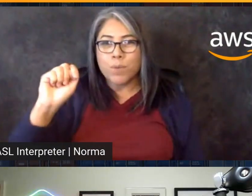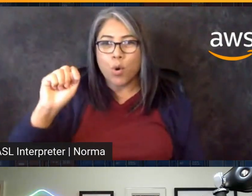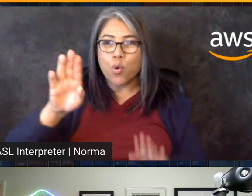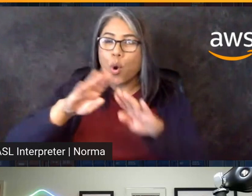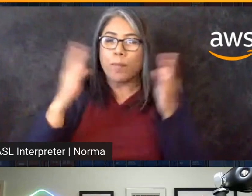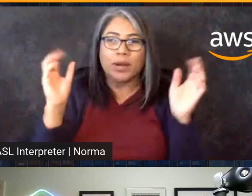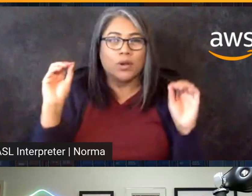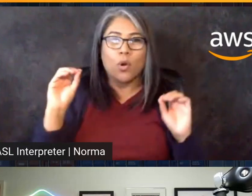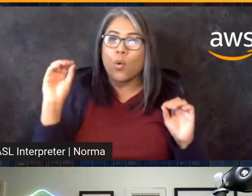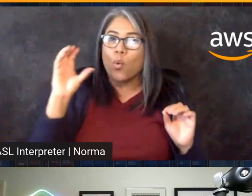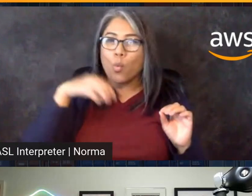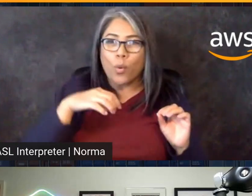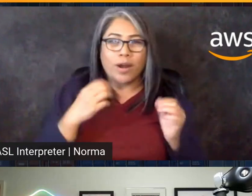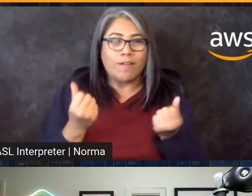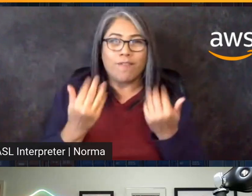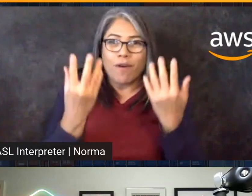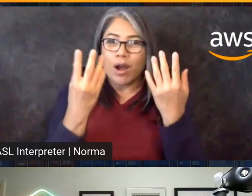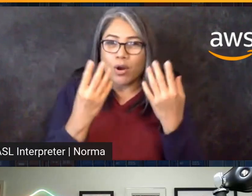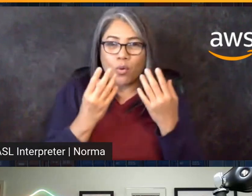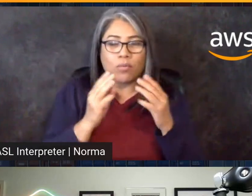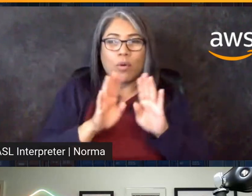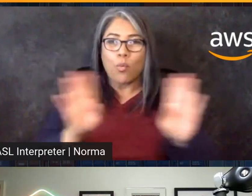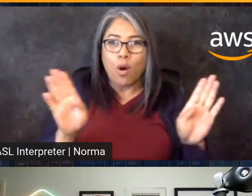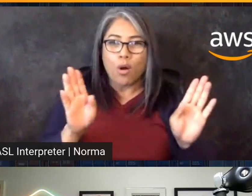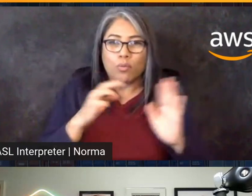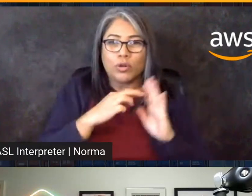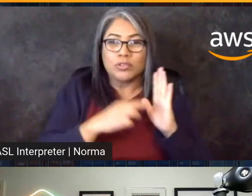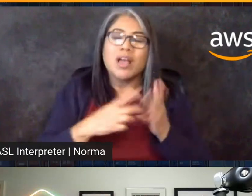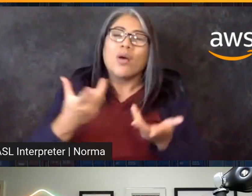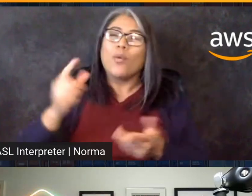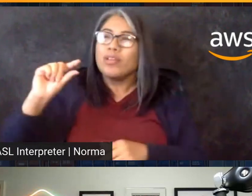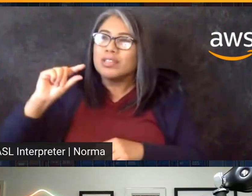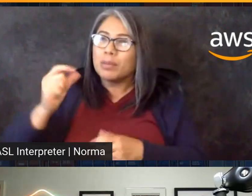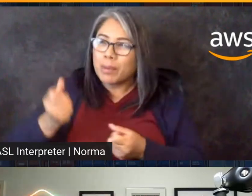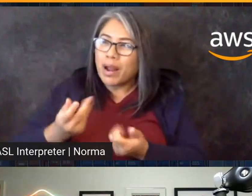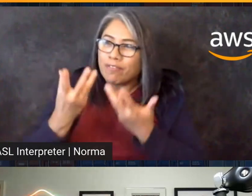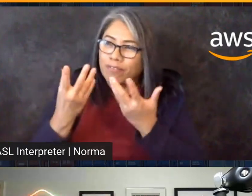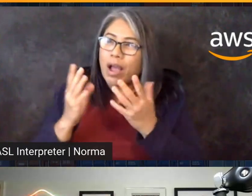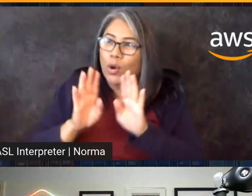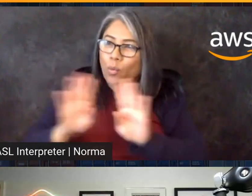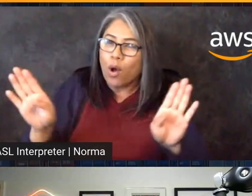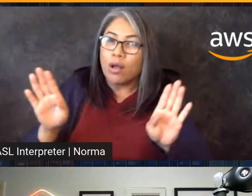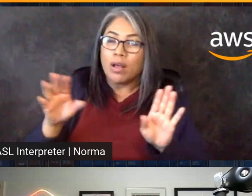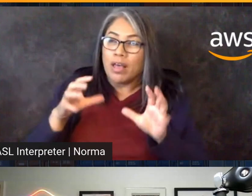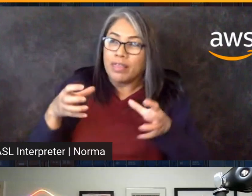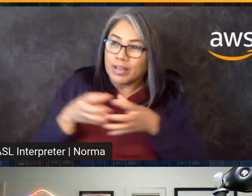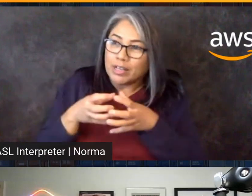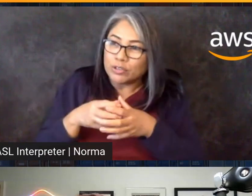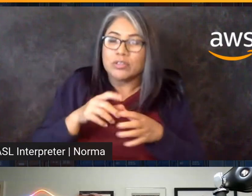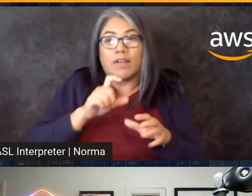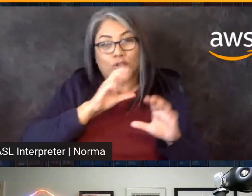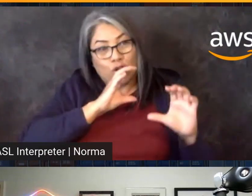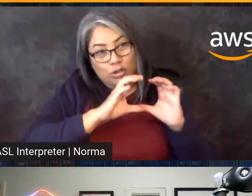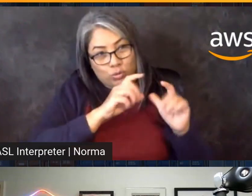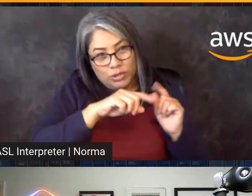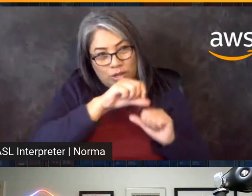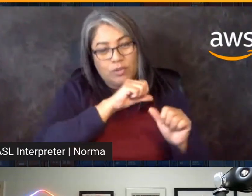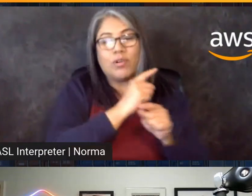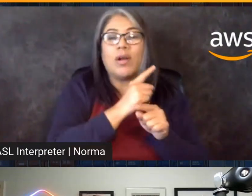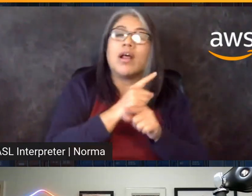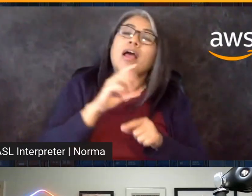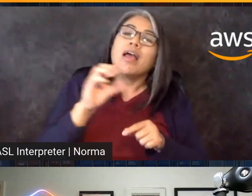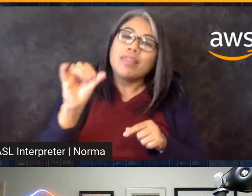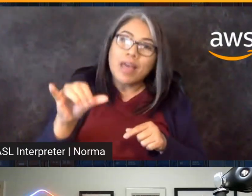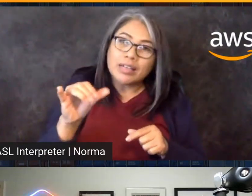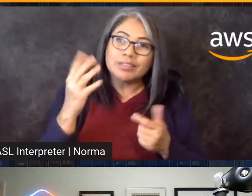firewall rules. It's just, well, I mean, there's a little bit of firewall in the sense that you have to be able, the clusters have to be able to they have to talk to each other. Yeah. And that's, for me,